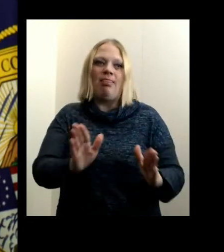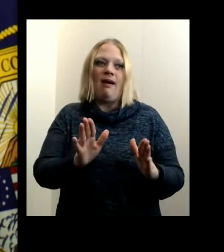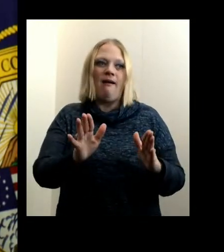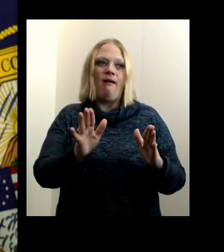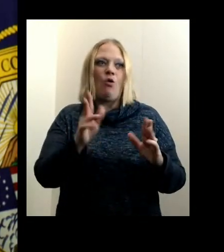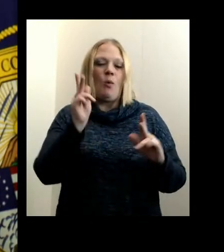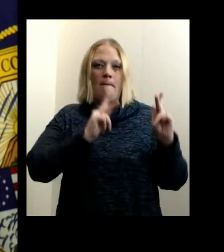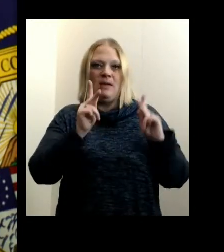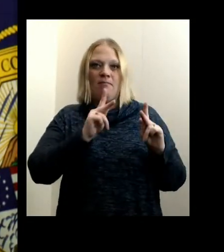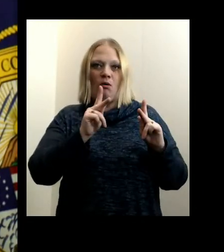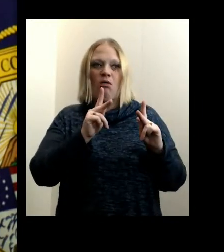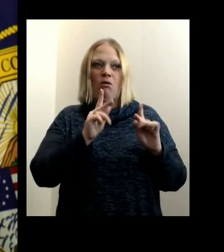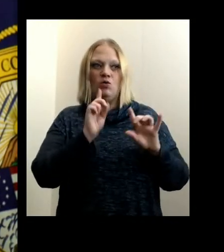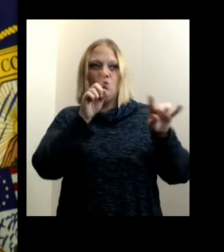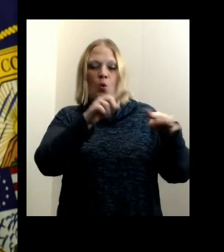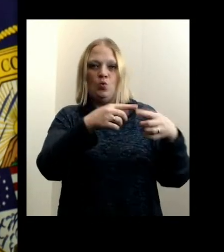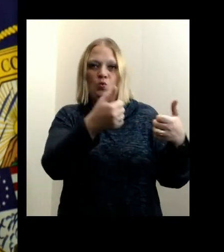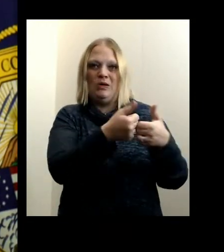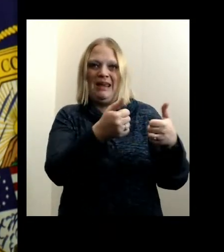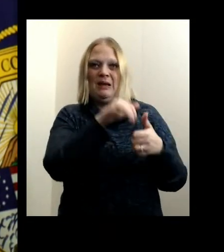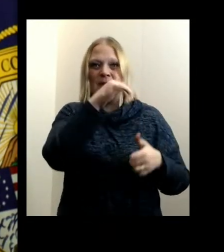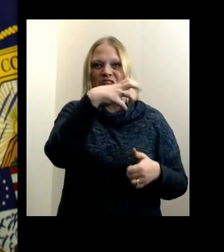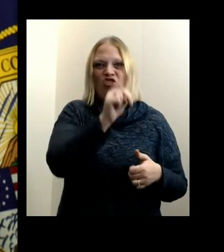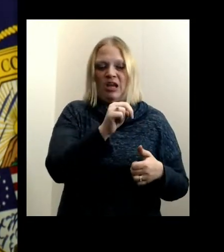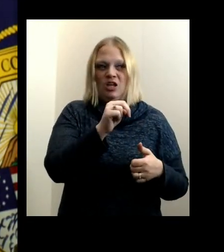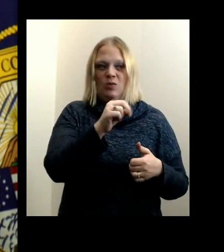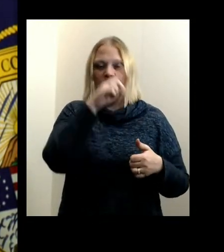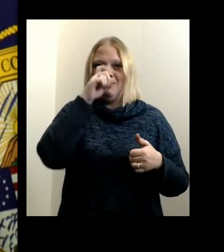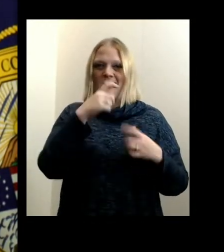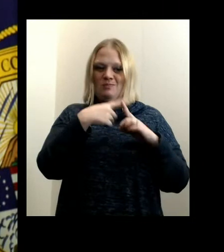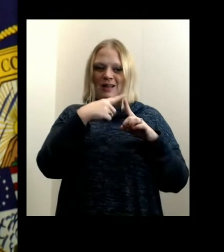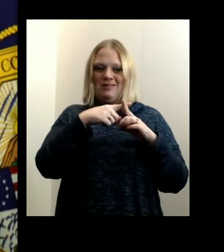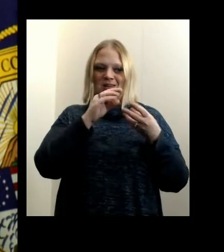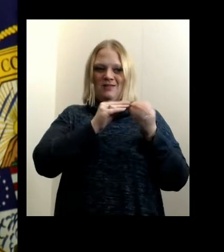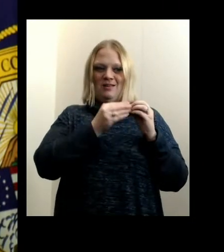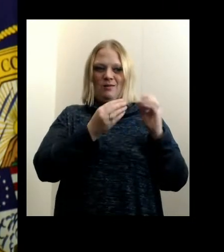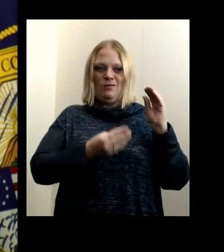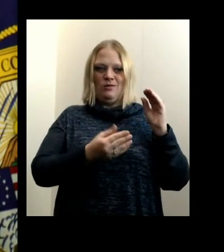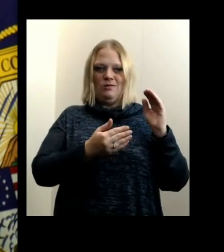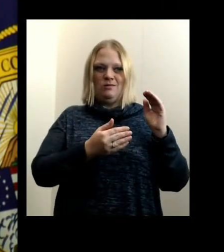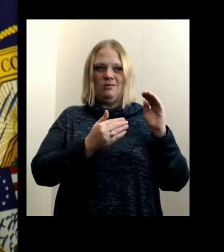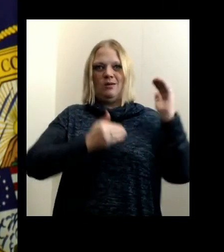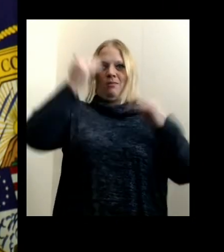January at positivity rates that are higher now than they were in September.